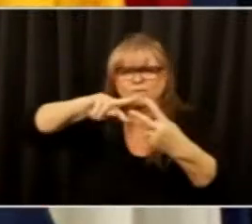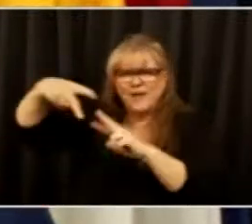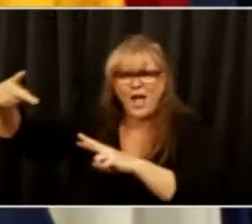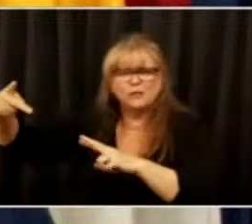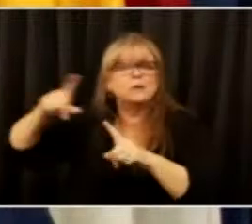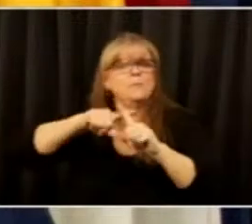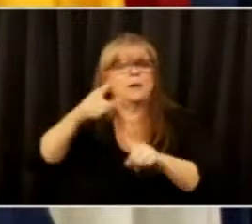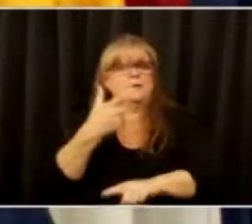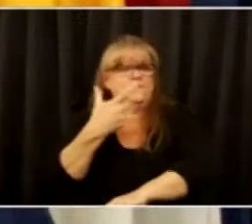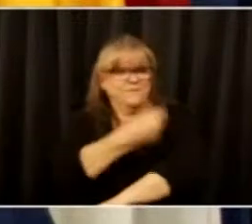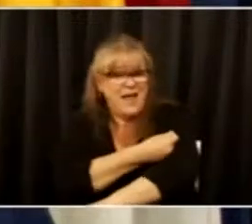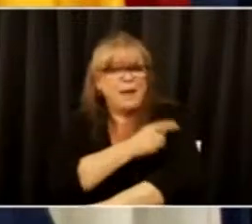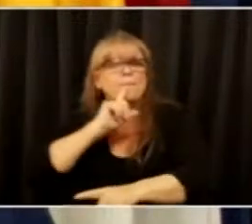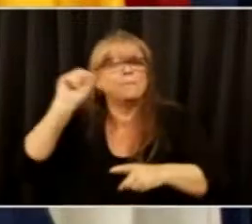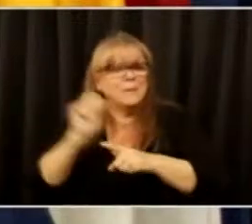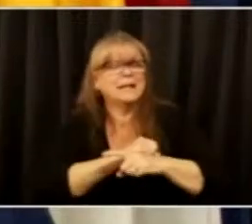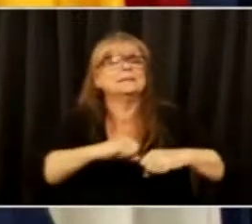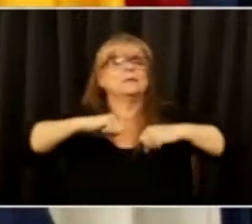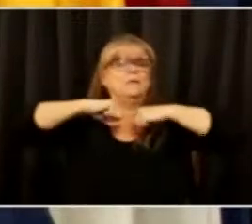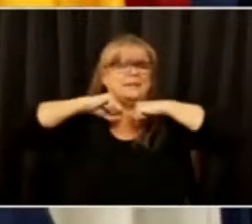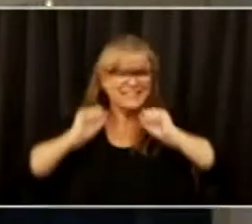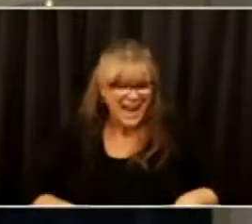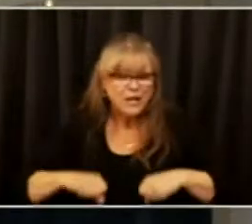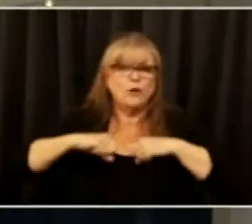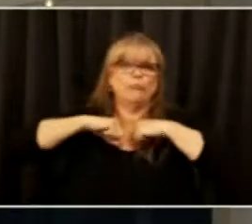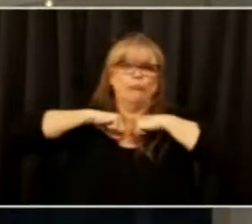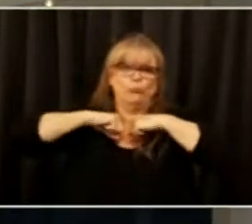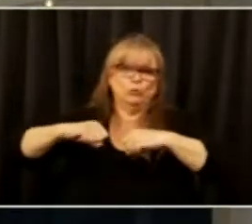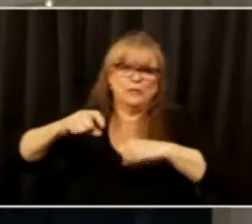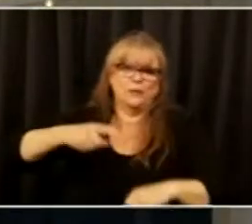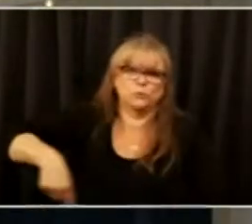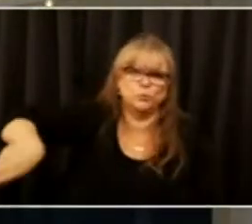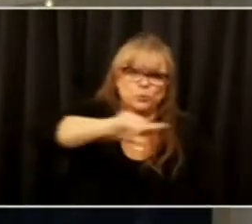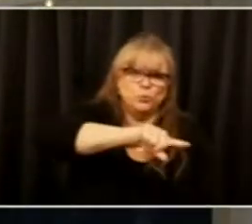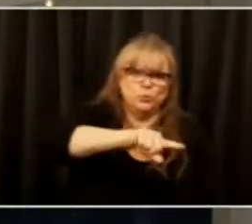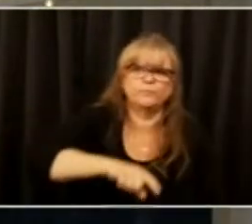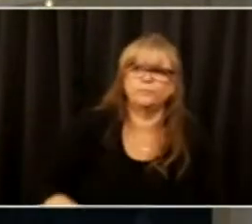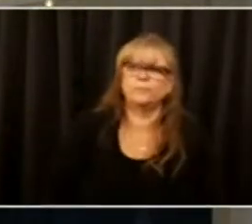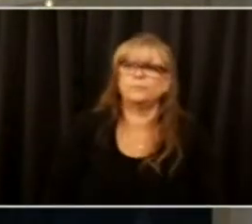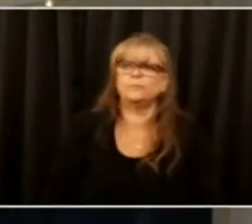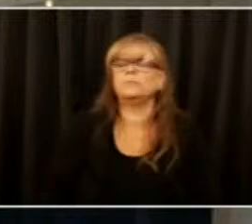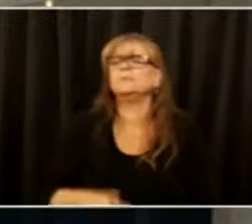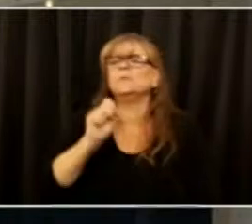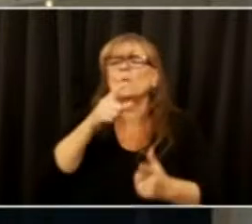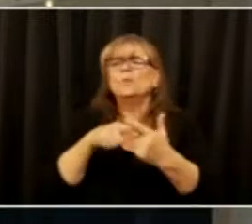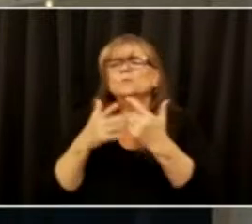Thank you all for joining us, Dr. Rao, Children's Hospital, Dr. France, Dr. Herlihy.